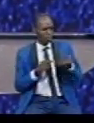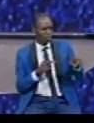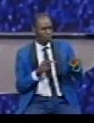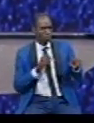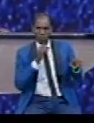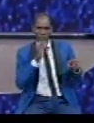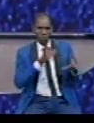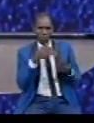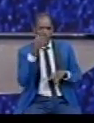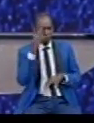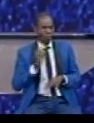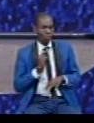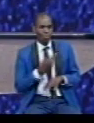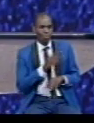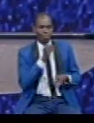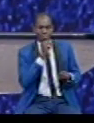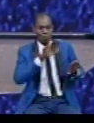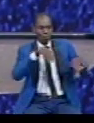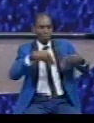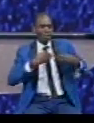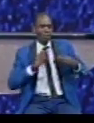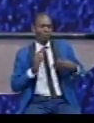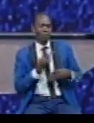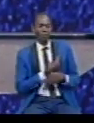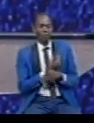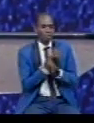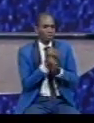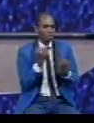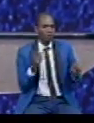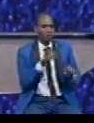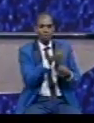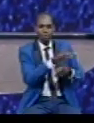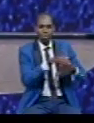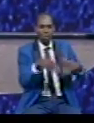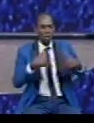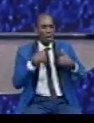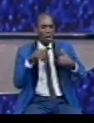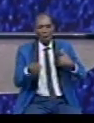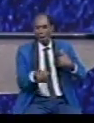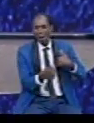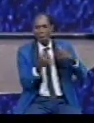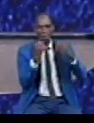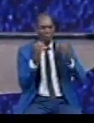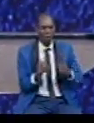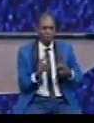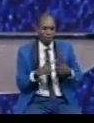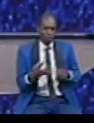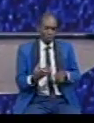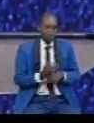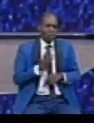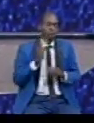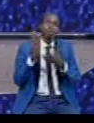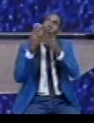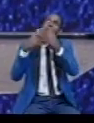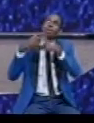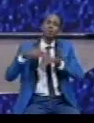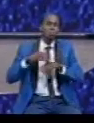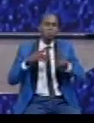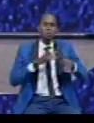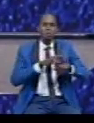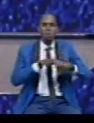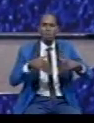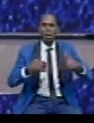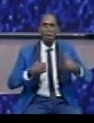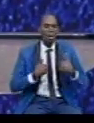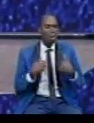for us. You didn't give us salvation. And you don't have any power to take us to heaven. You don't even have the love